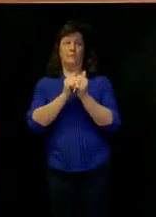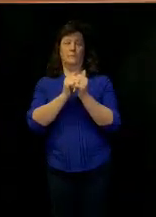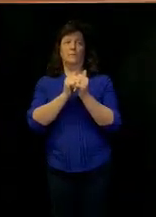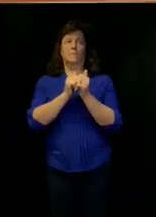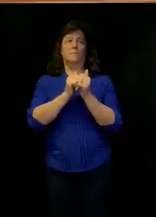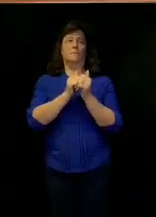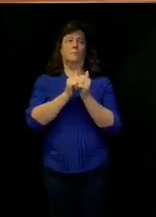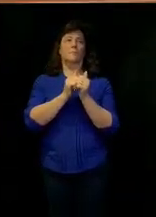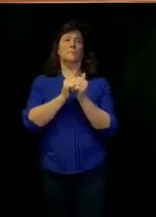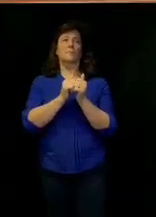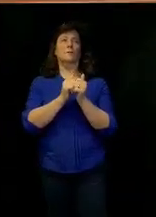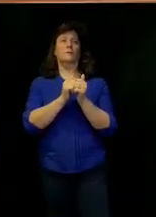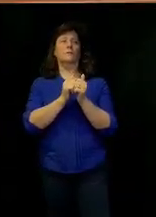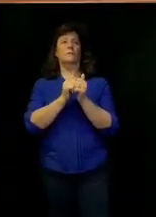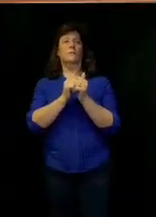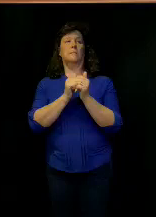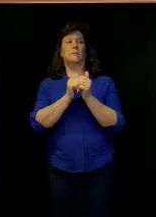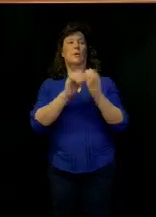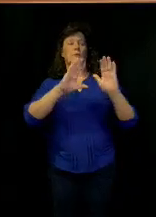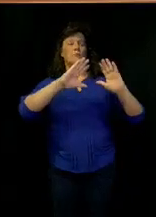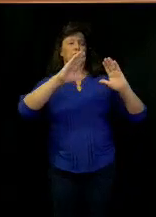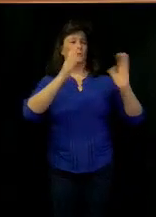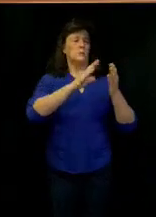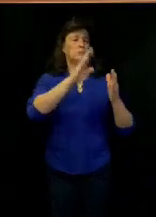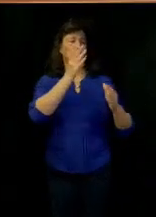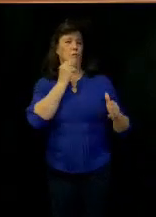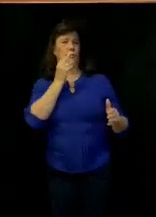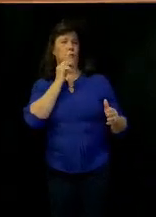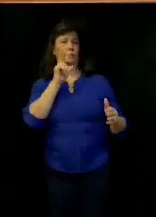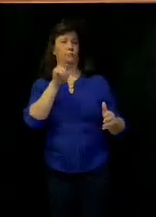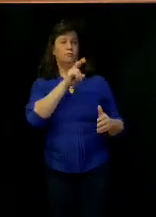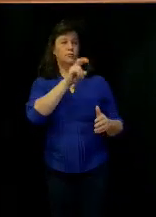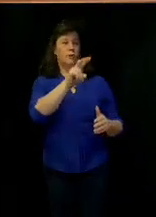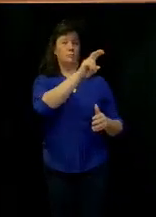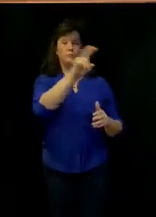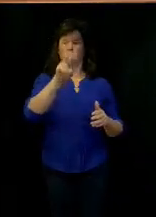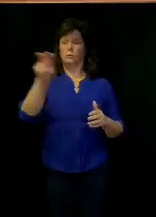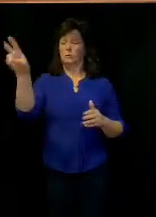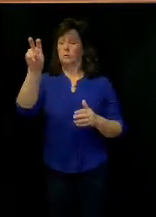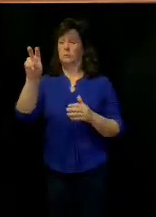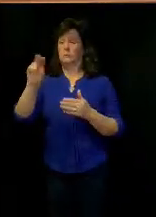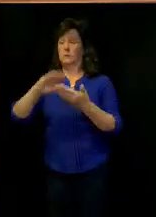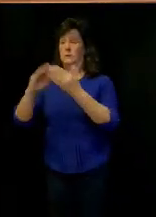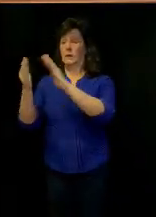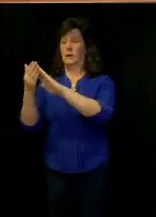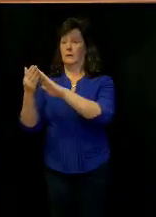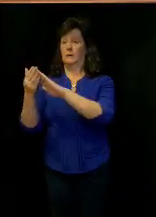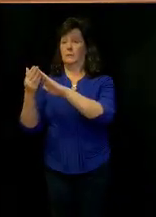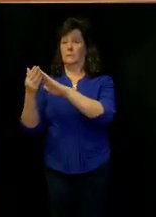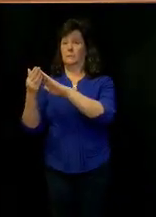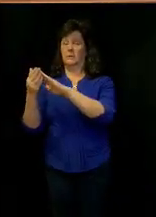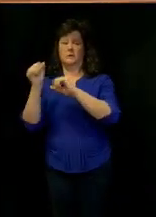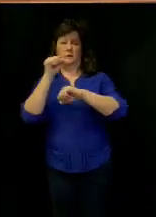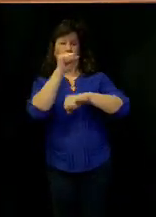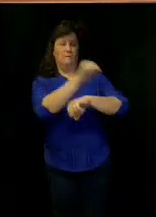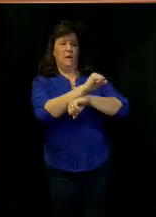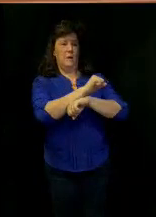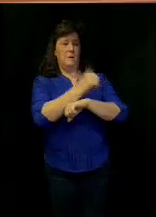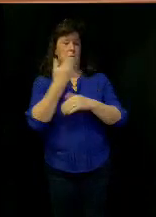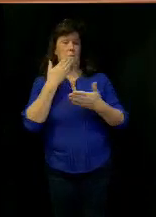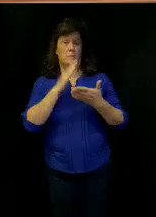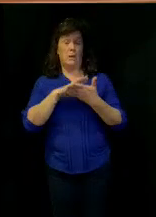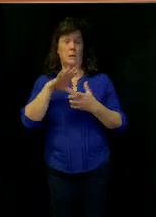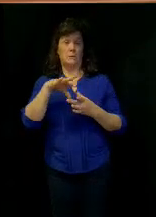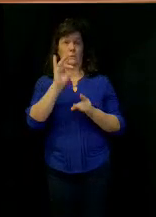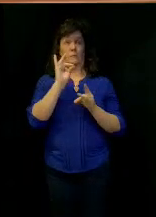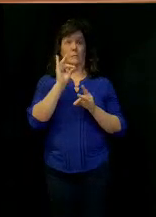Translation, okay? It says this, a group of Jews was traveling from town to town, casting out evil spirits. They